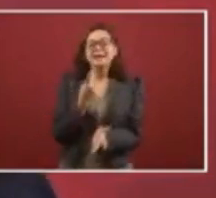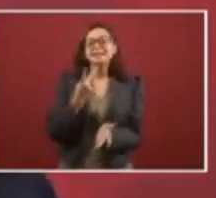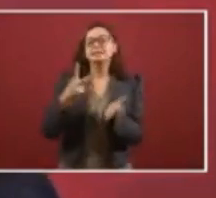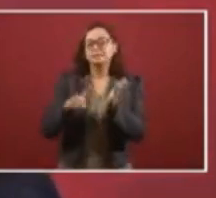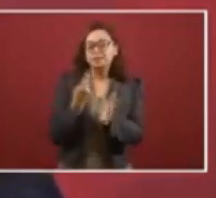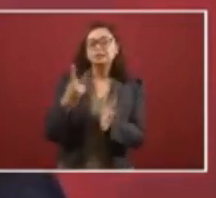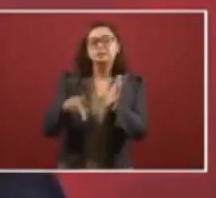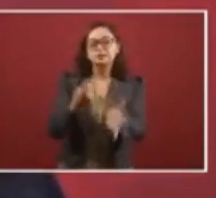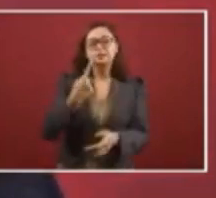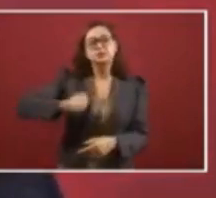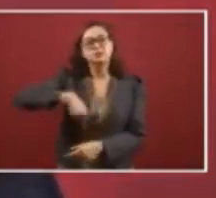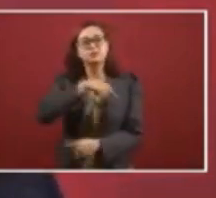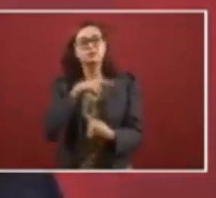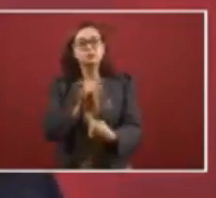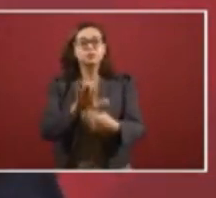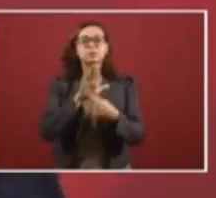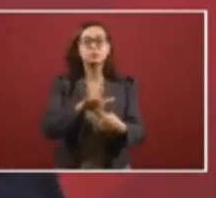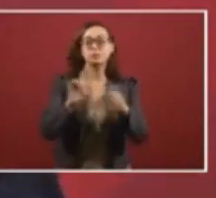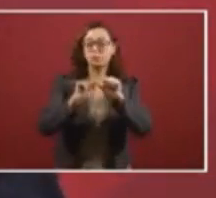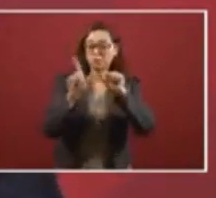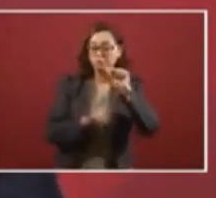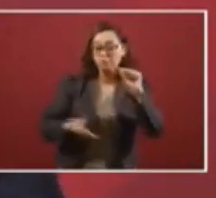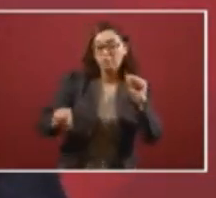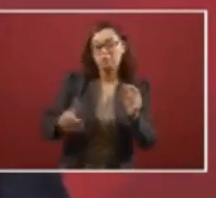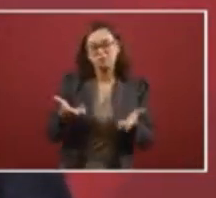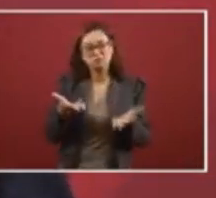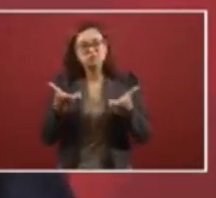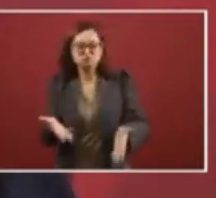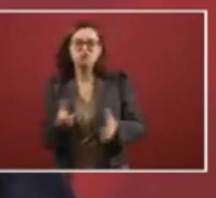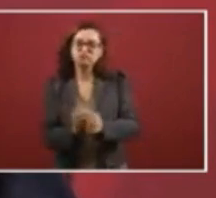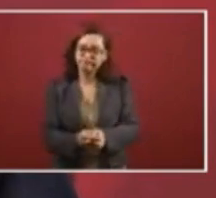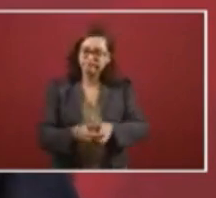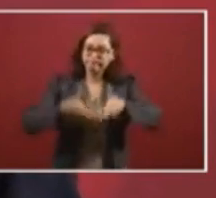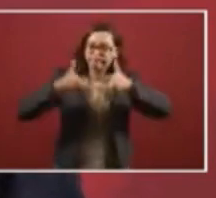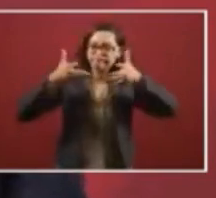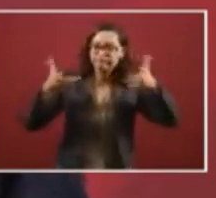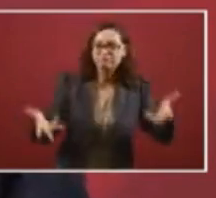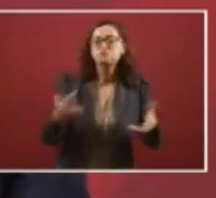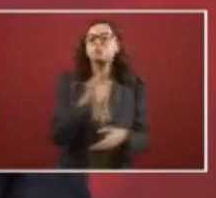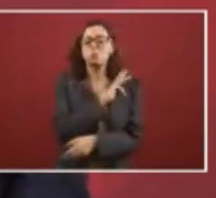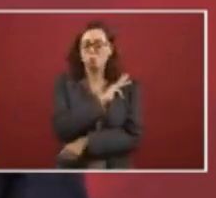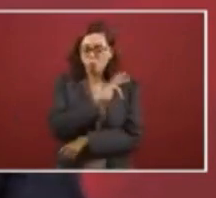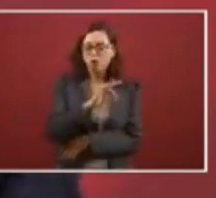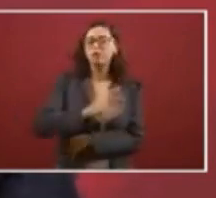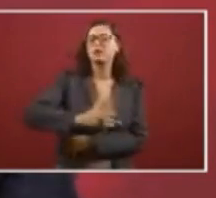growth, because we have done it in repeated ways,